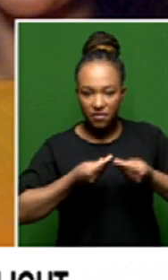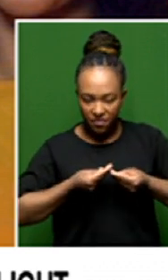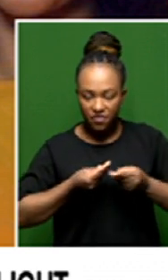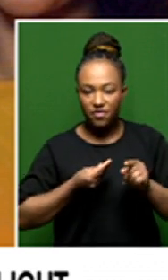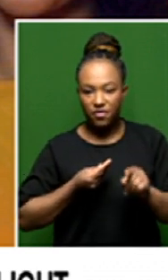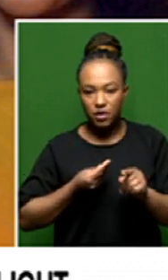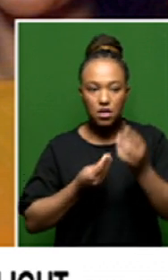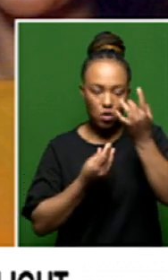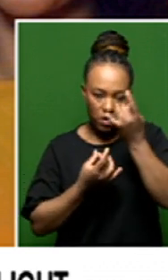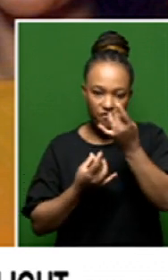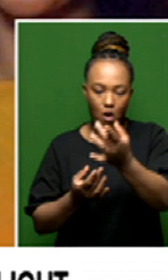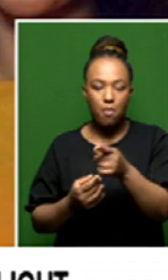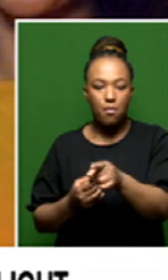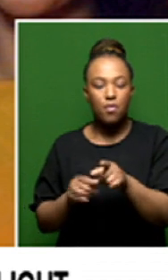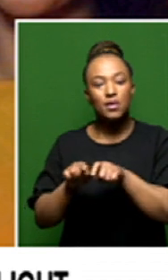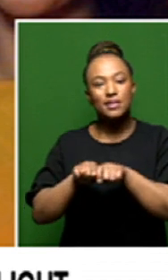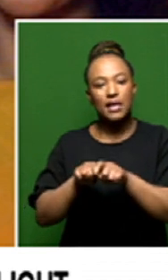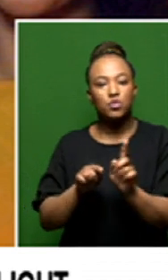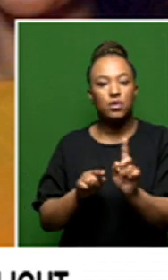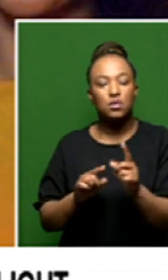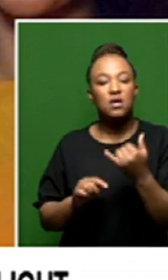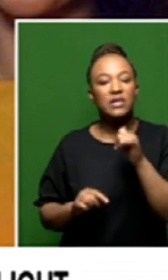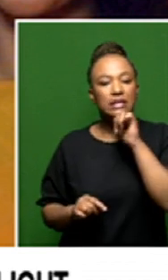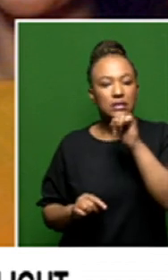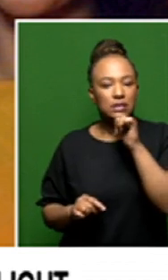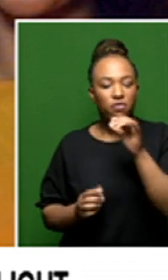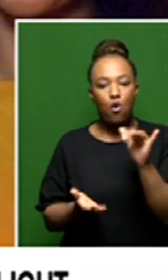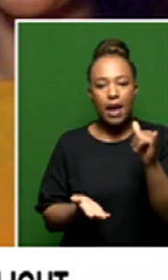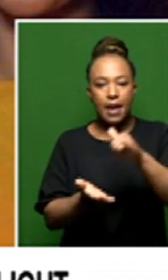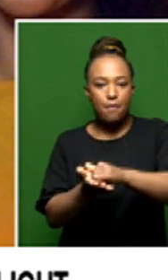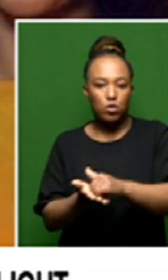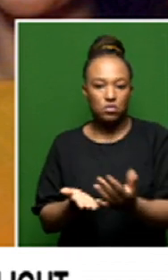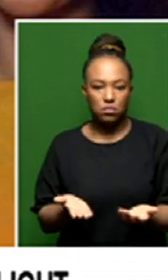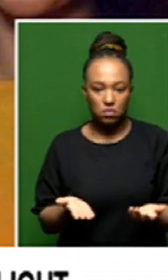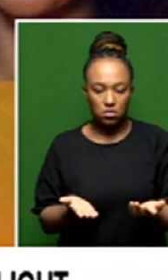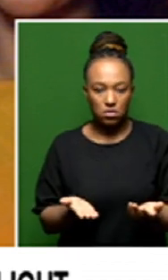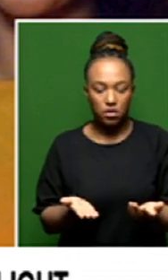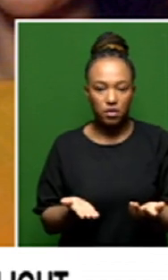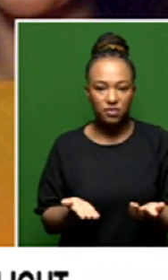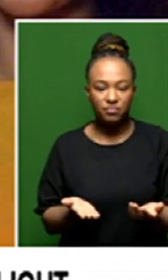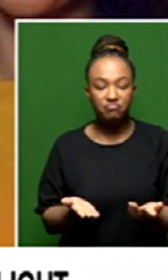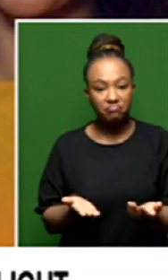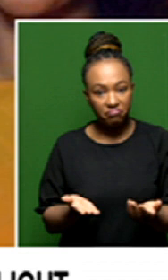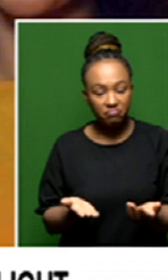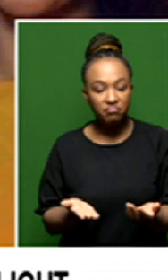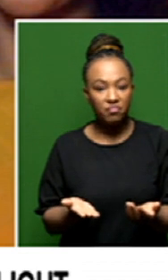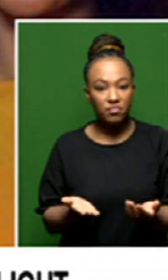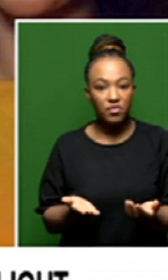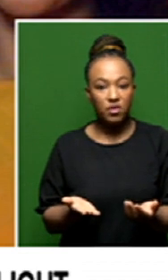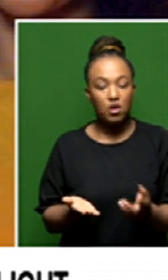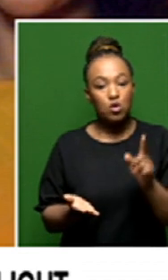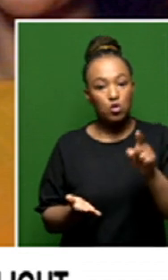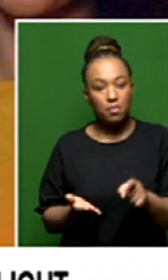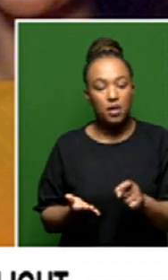then they inform you. So that even if you are just coming through the airport, you do have to factor in